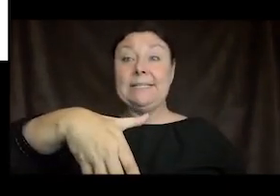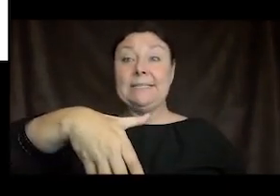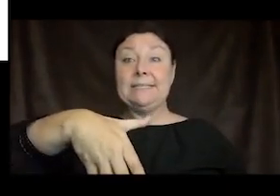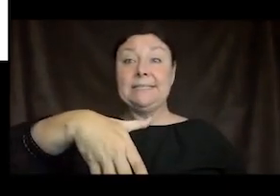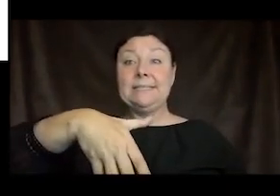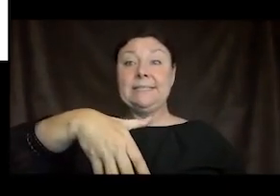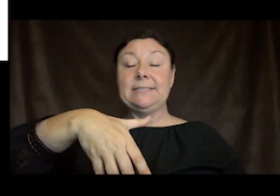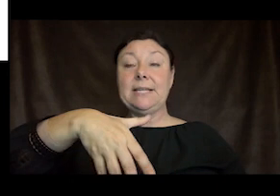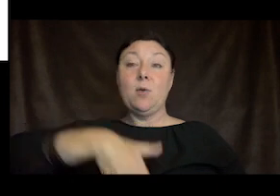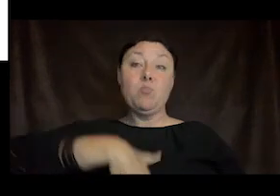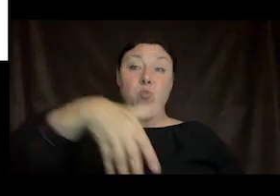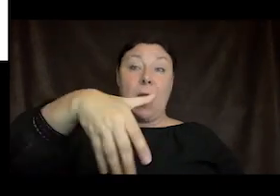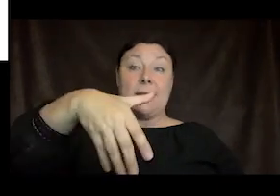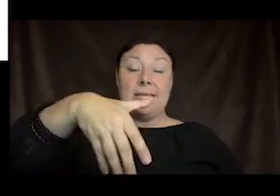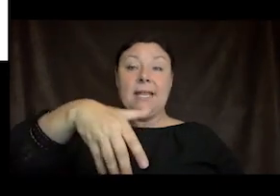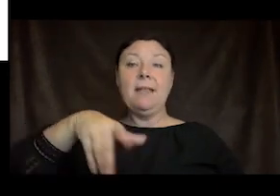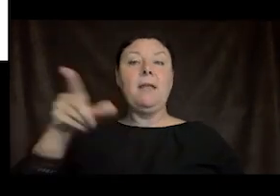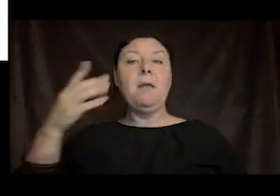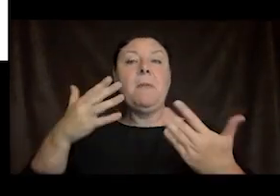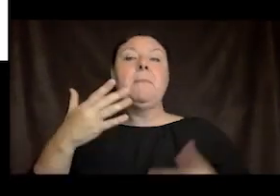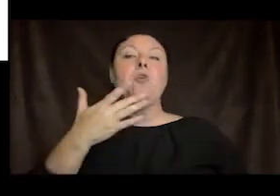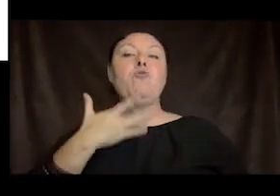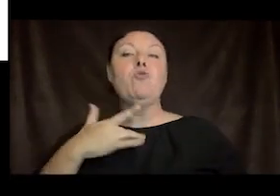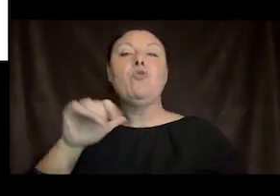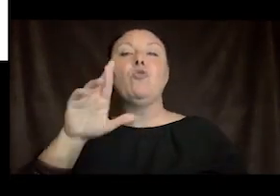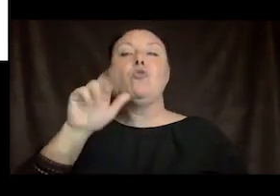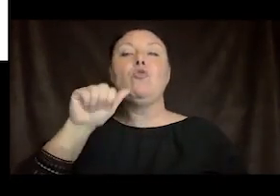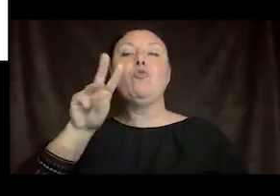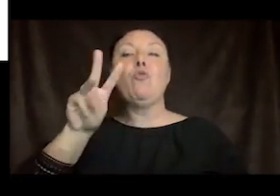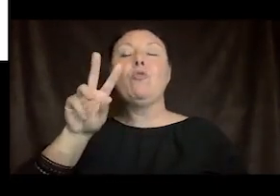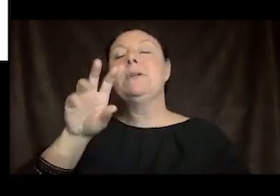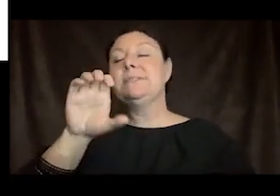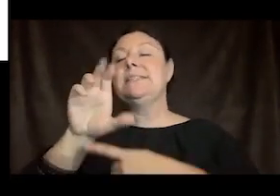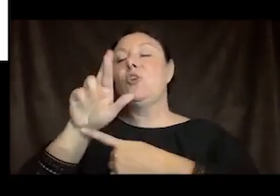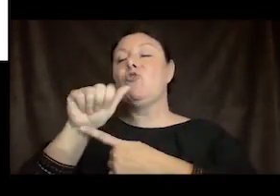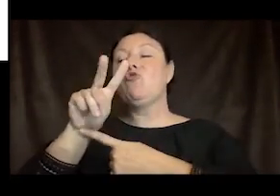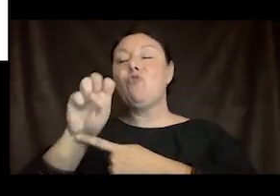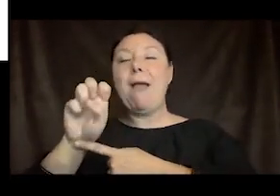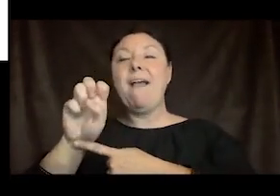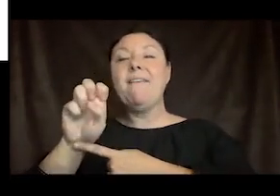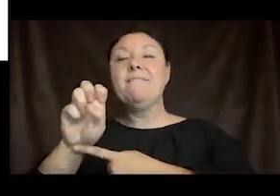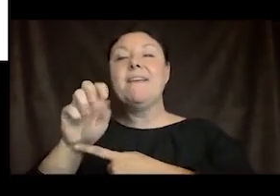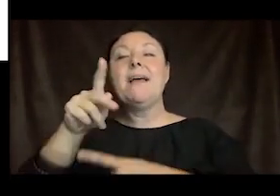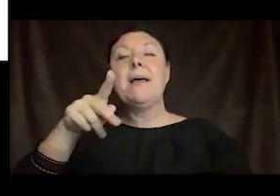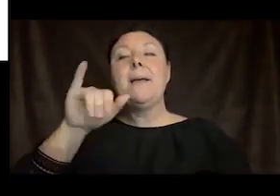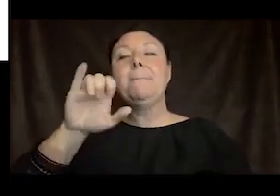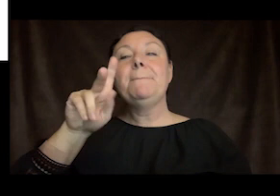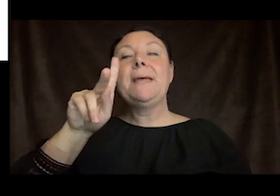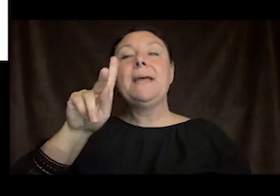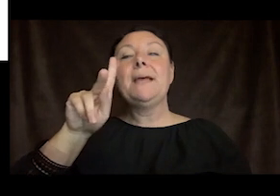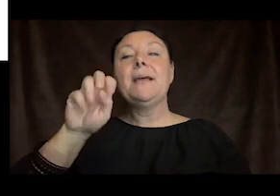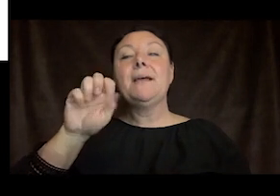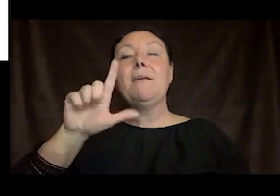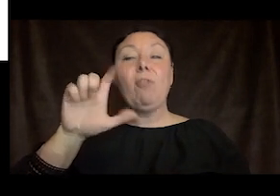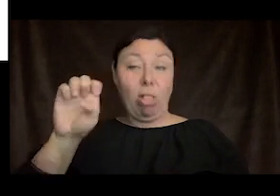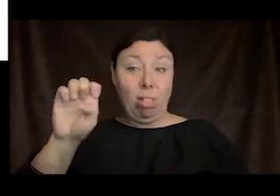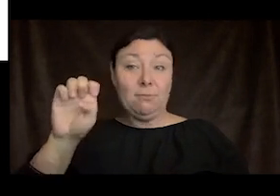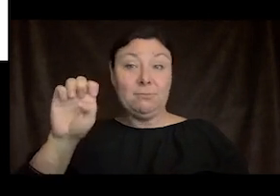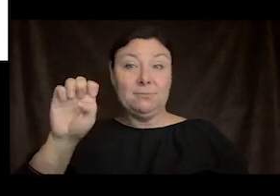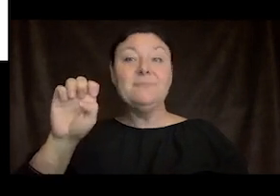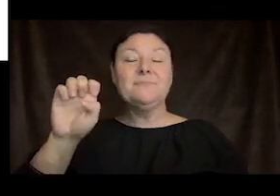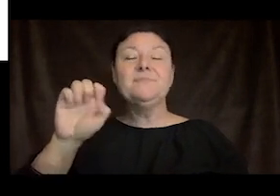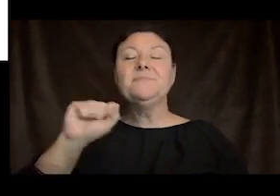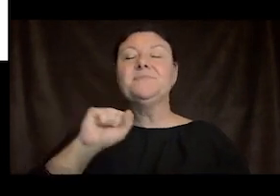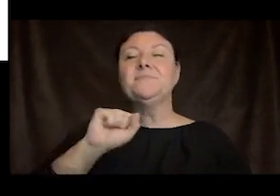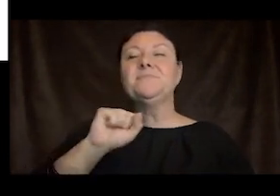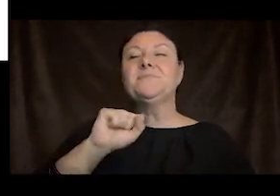might crave pickles, right? We know pickles and ice cream, it's in the stories, it's in movies. Even Vlasic dill pickles, right?